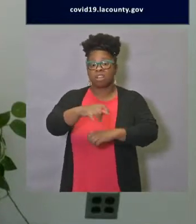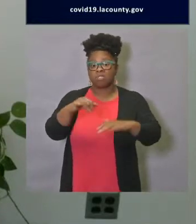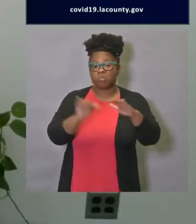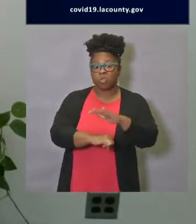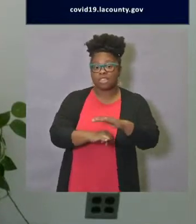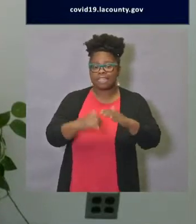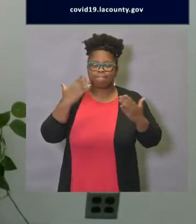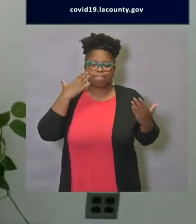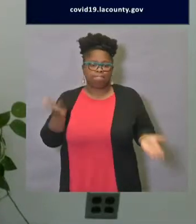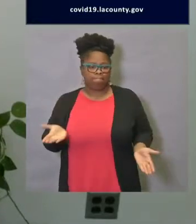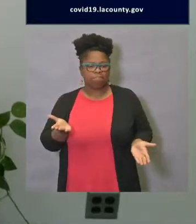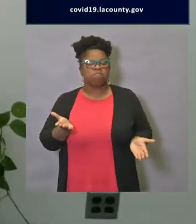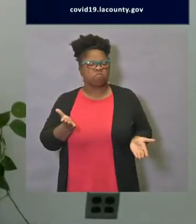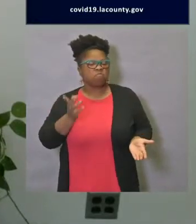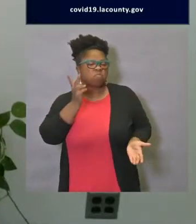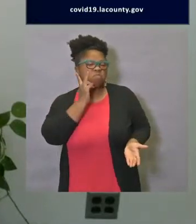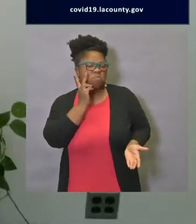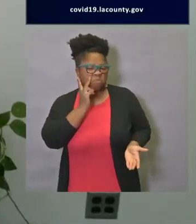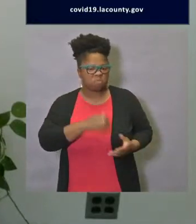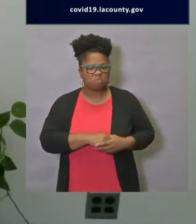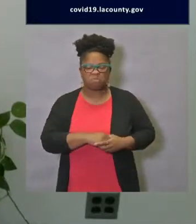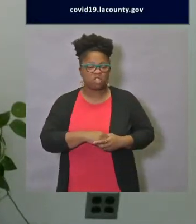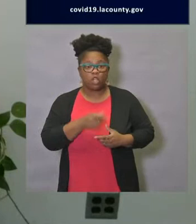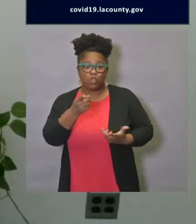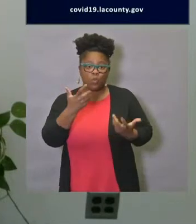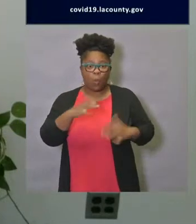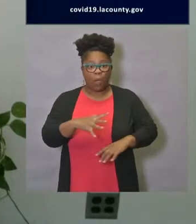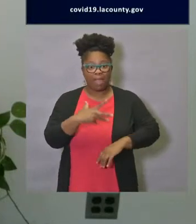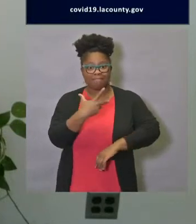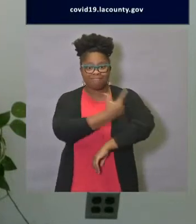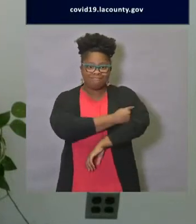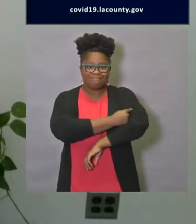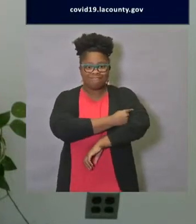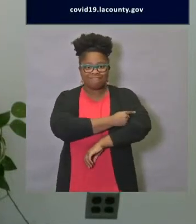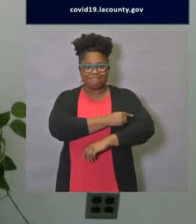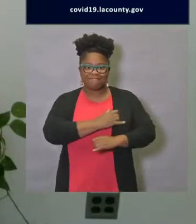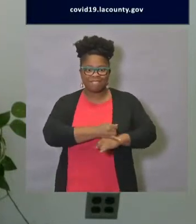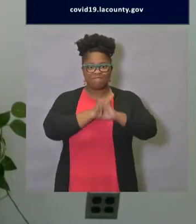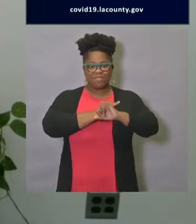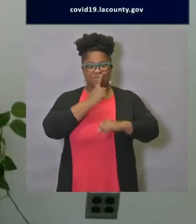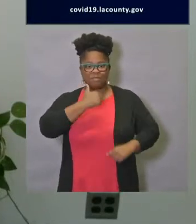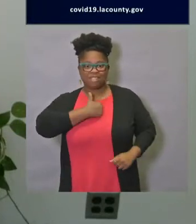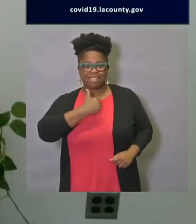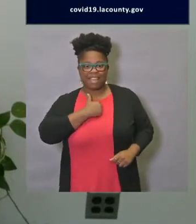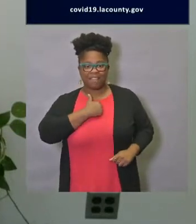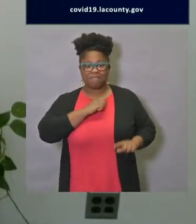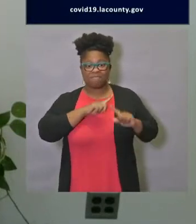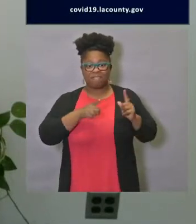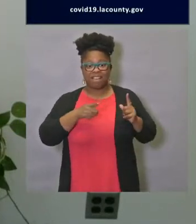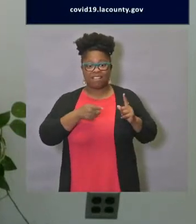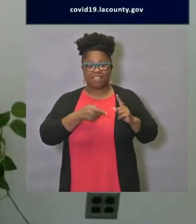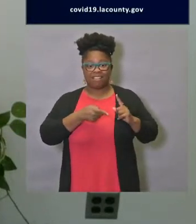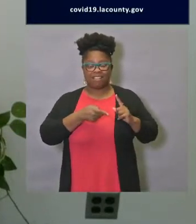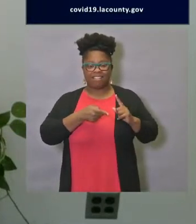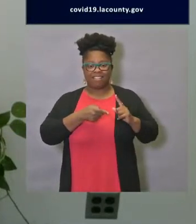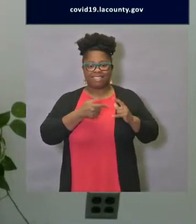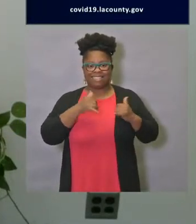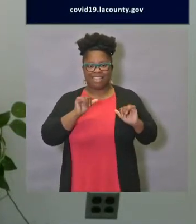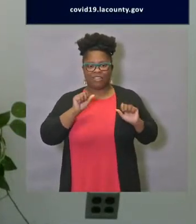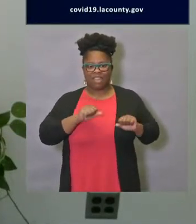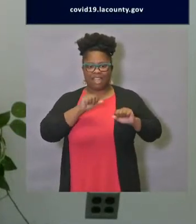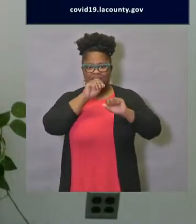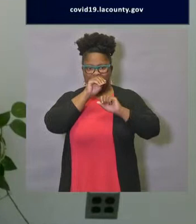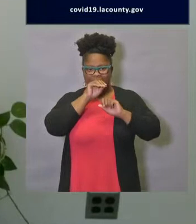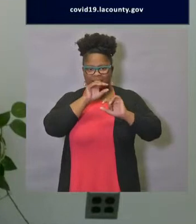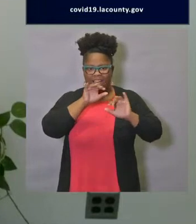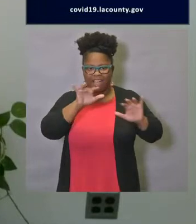thing anybody wants to do is have all this protection for themselves, but end up being in some way able to spread the disease, even if